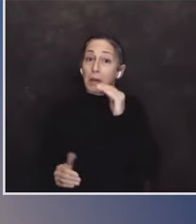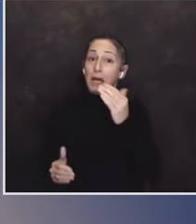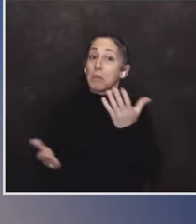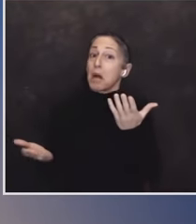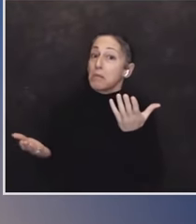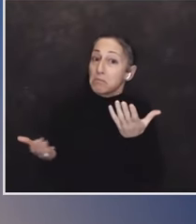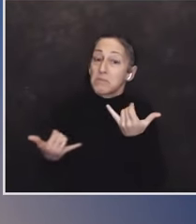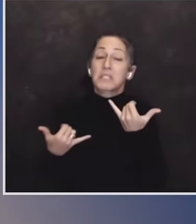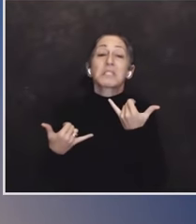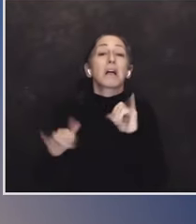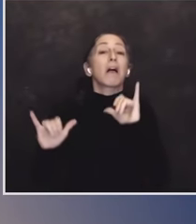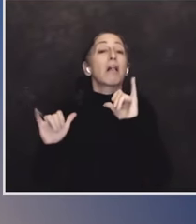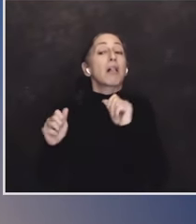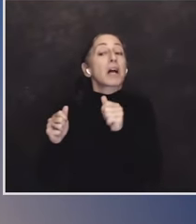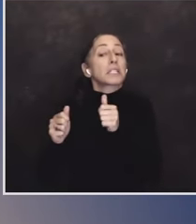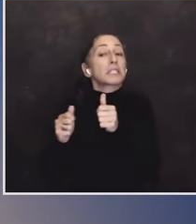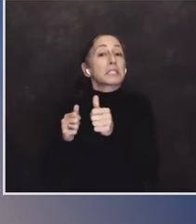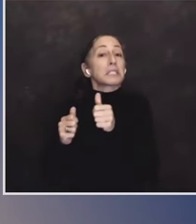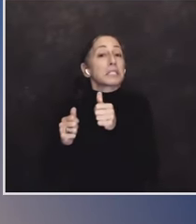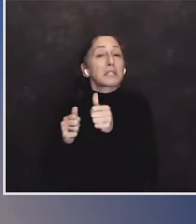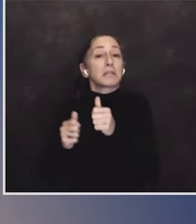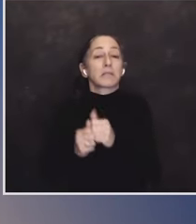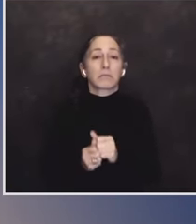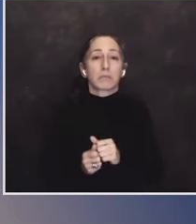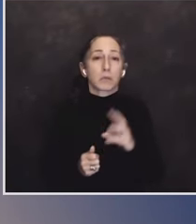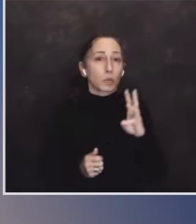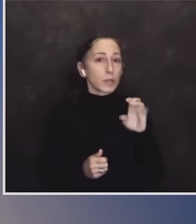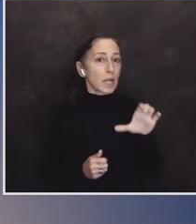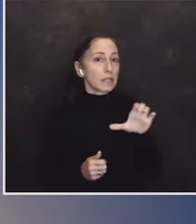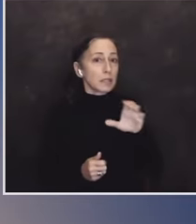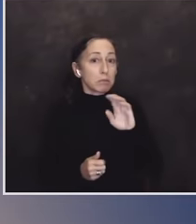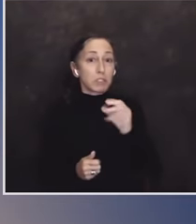And we're feeling real good about Wisconsin and Michigan.